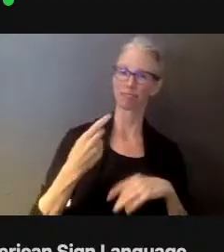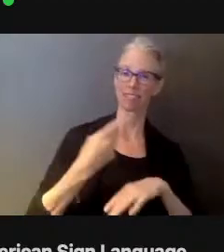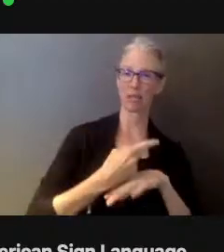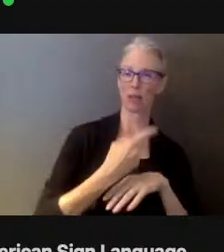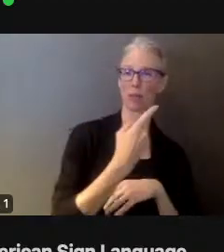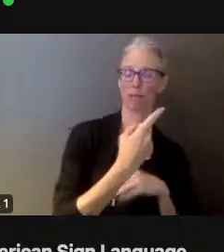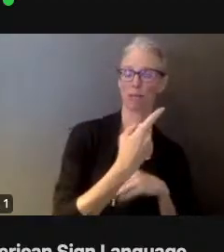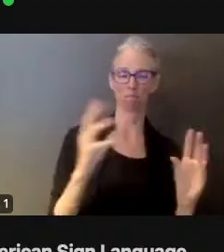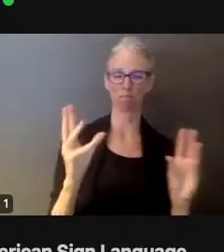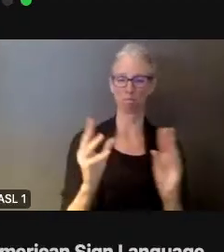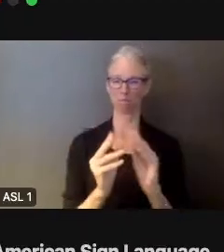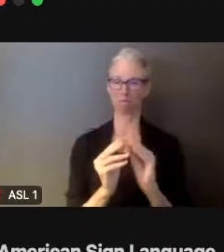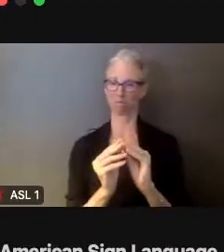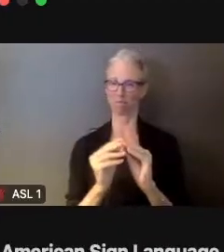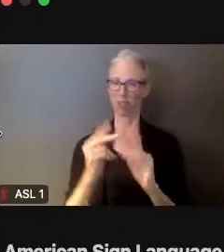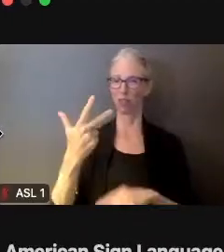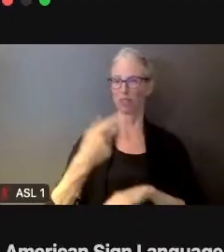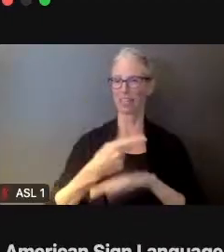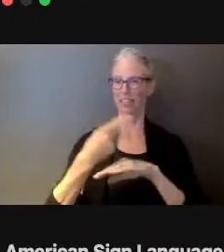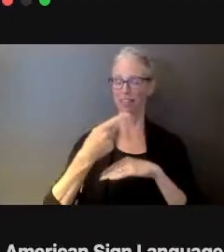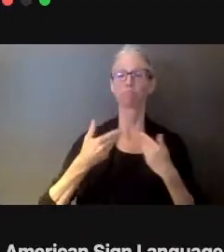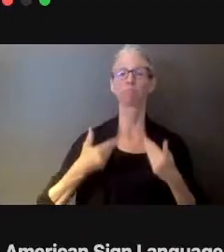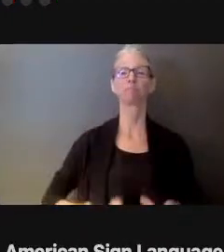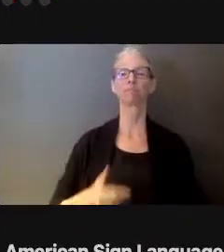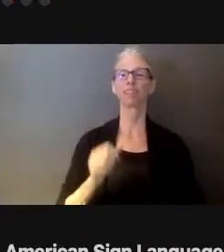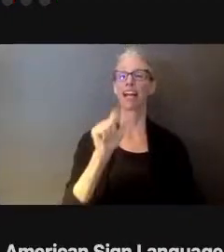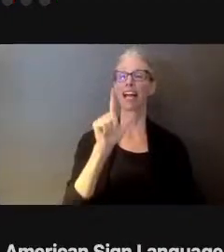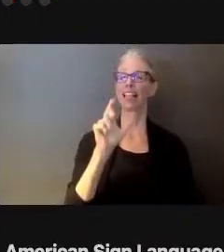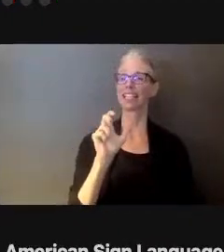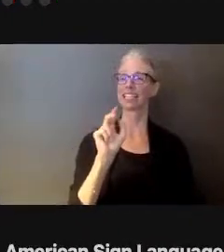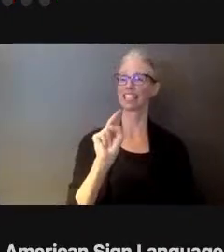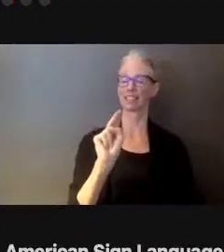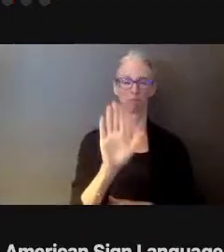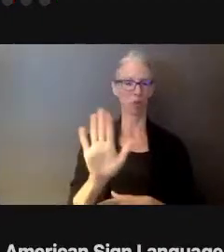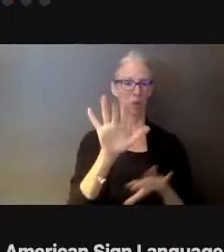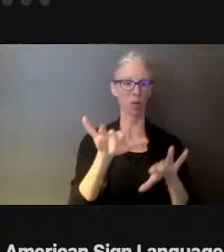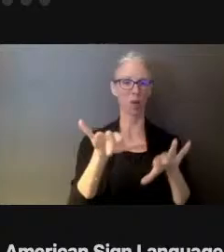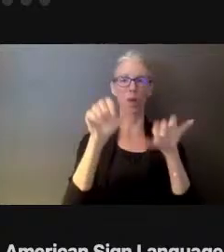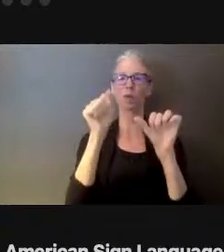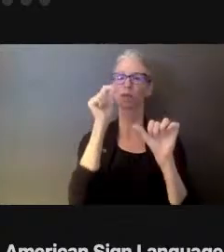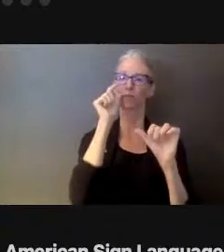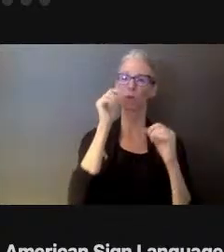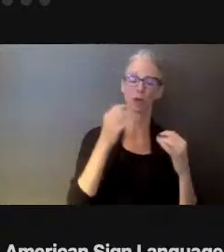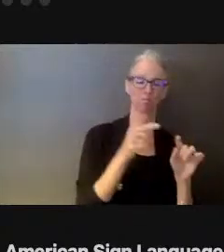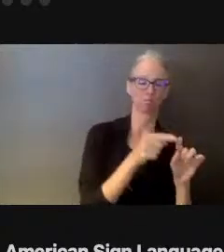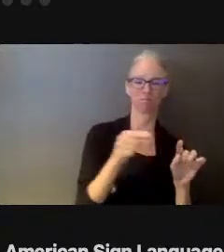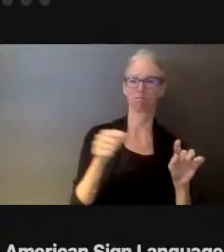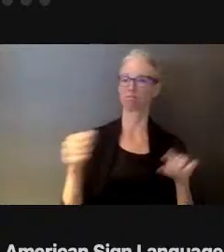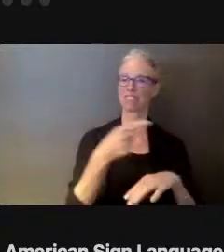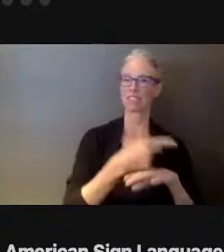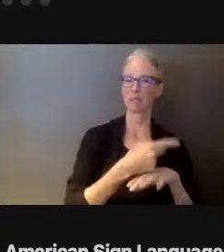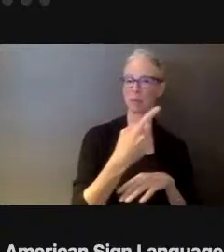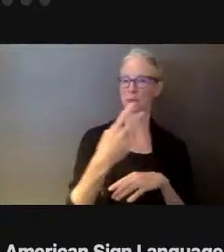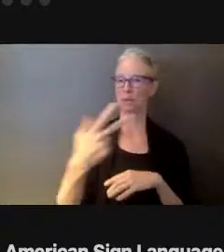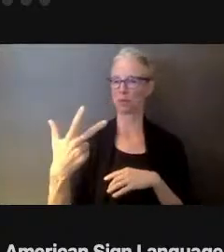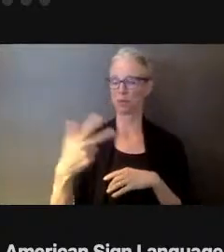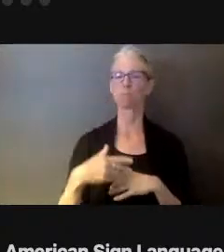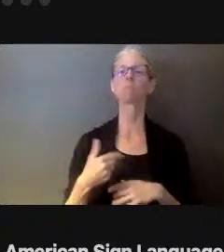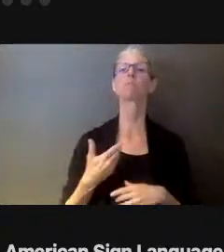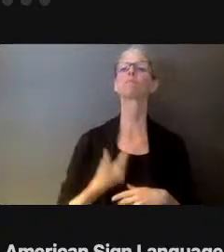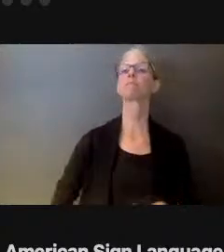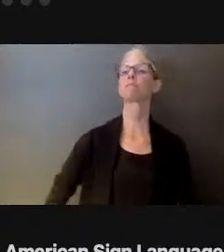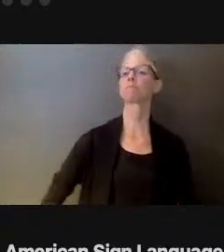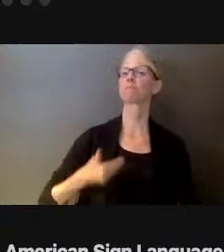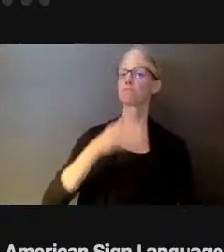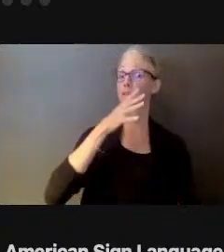is Allison and I will be your host for the next 3 days. I'm a 35-year-old female with short, light brown